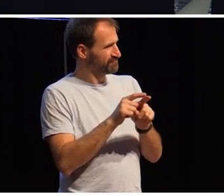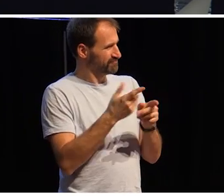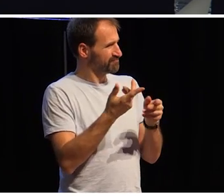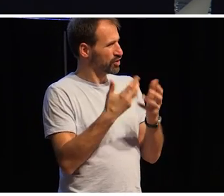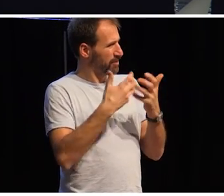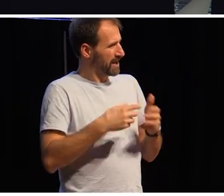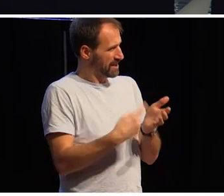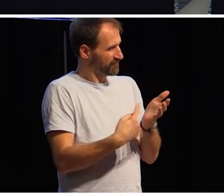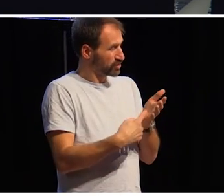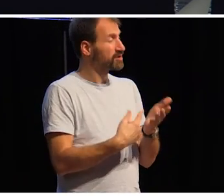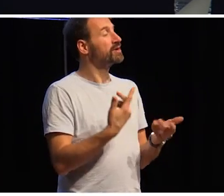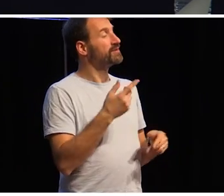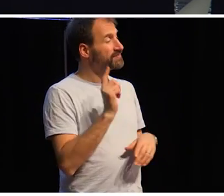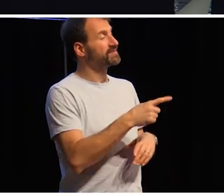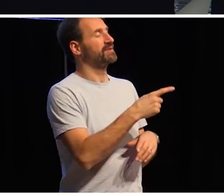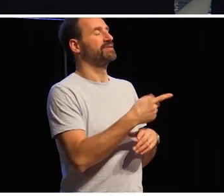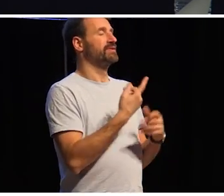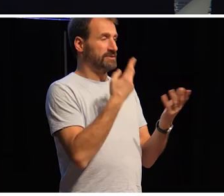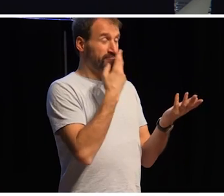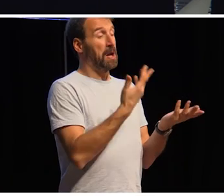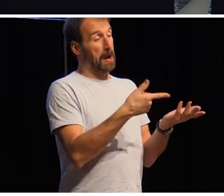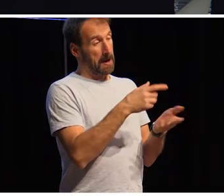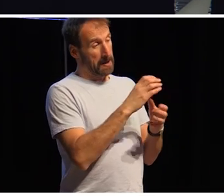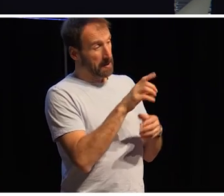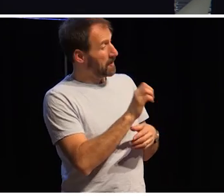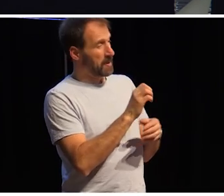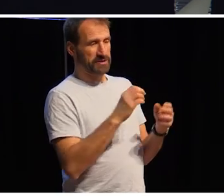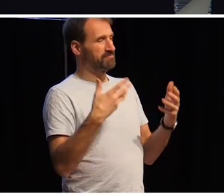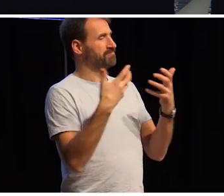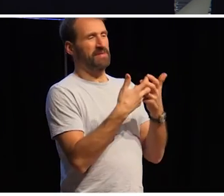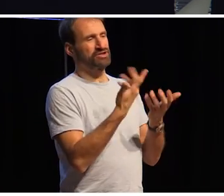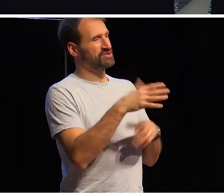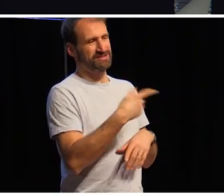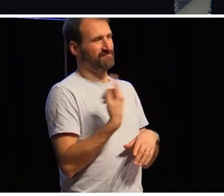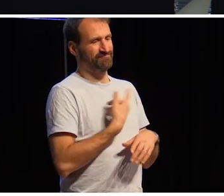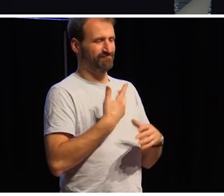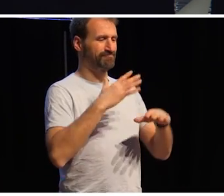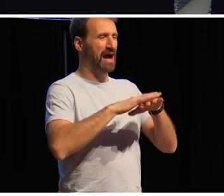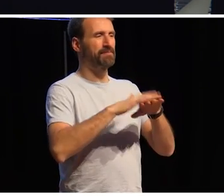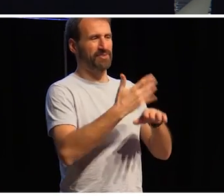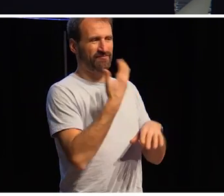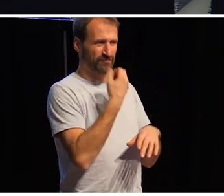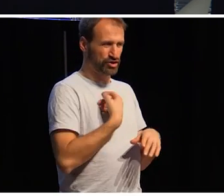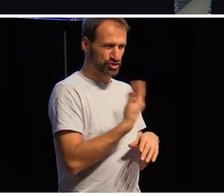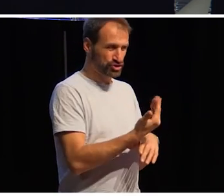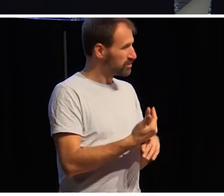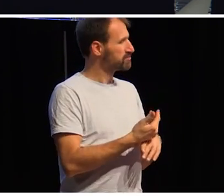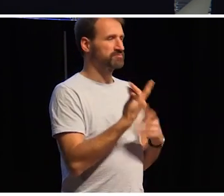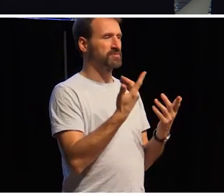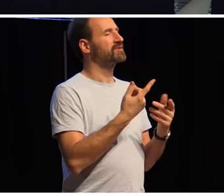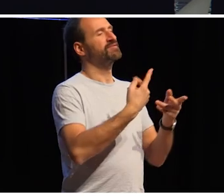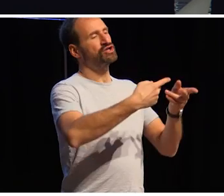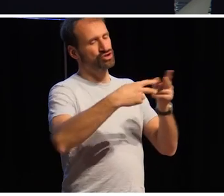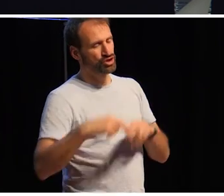code doesn't quite match what we are getting here, so there's no point in rerunning this optimized code. We delete it and we fall back to the